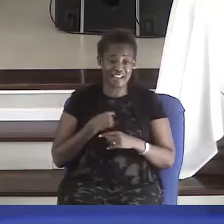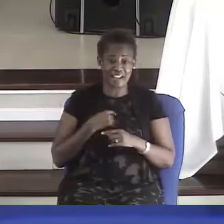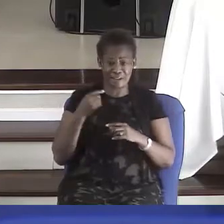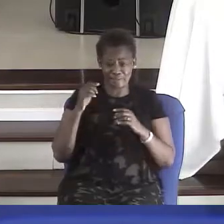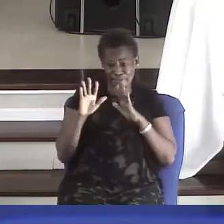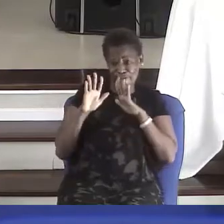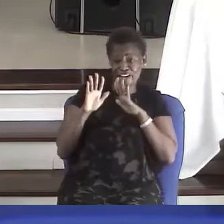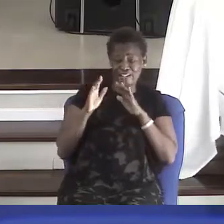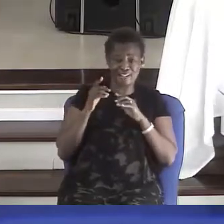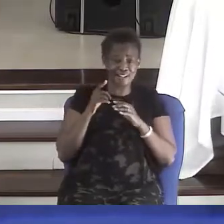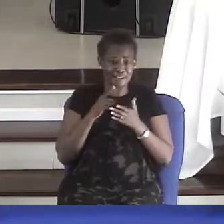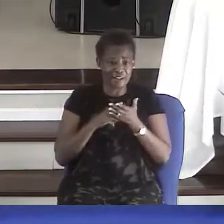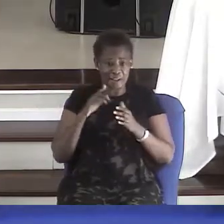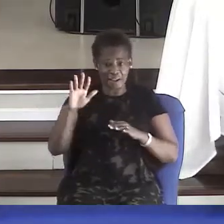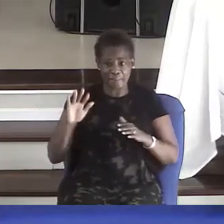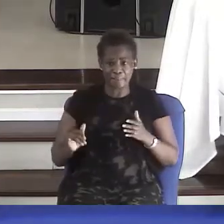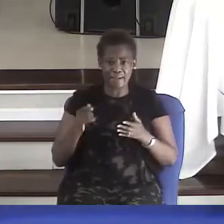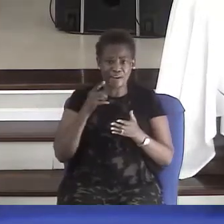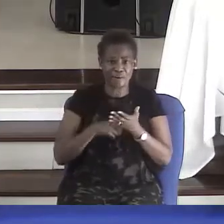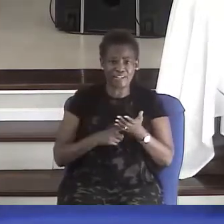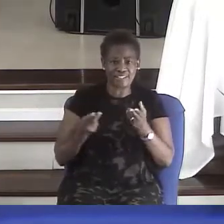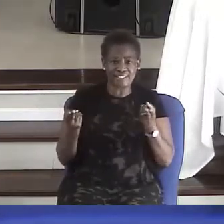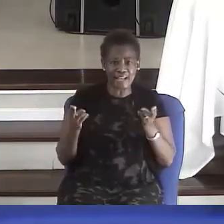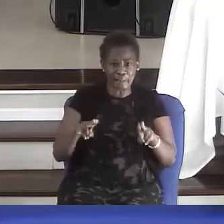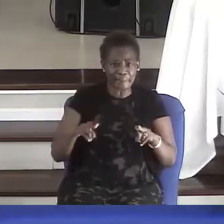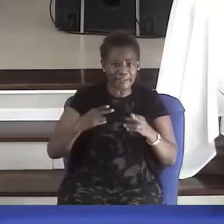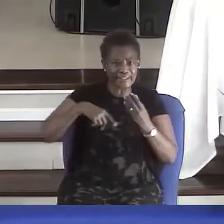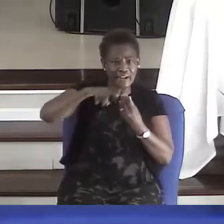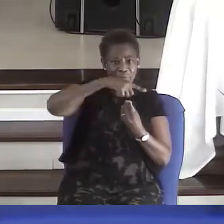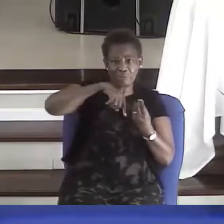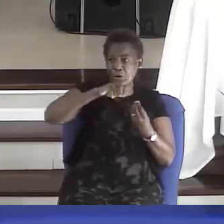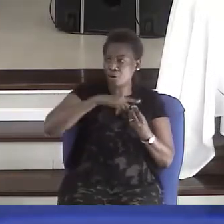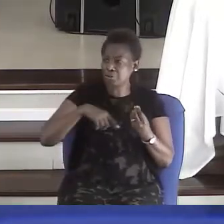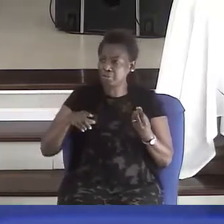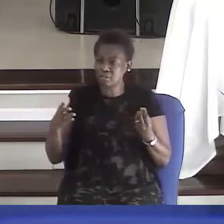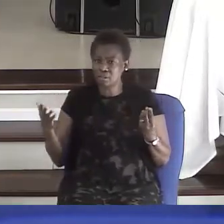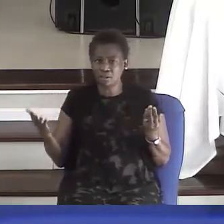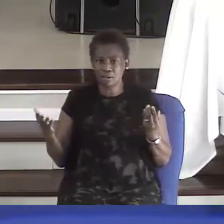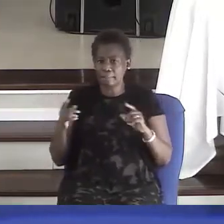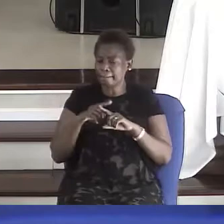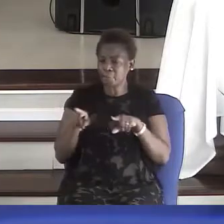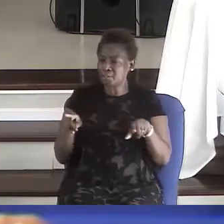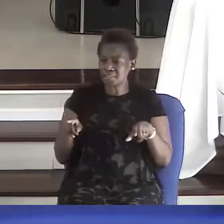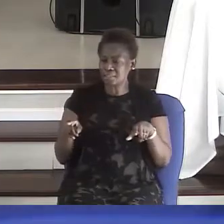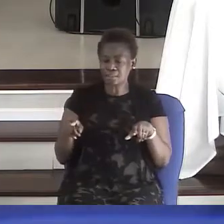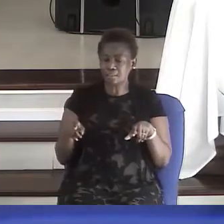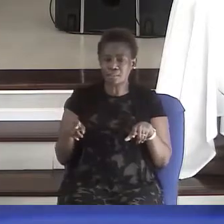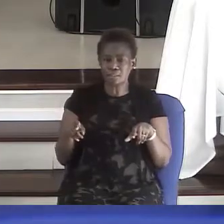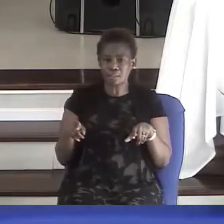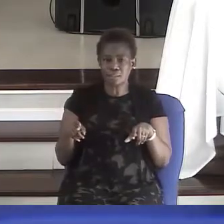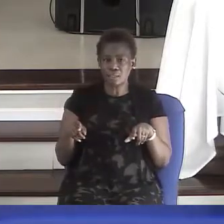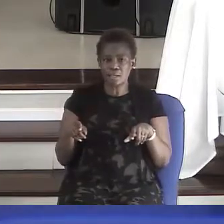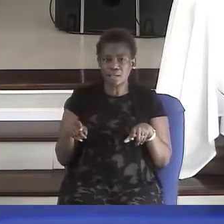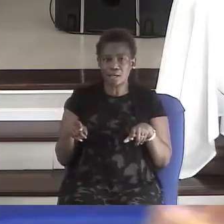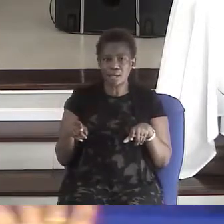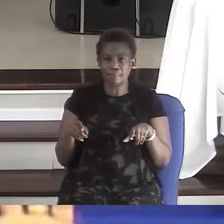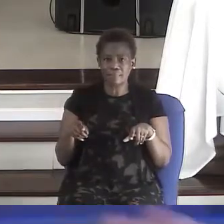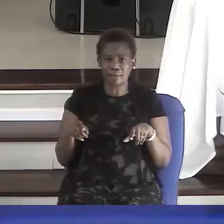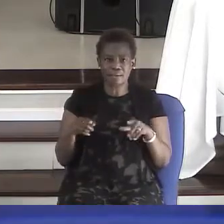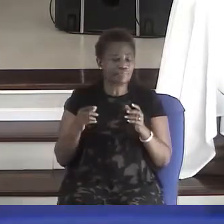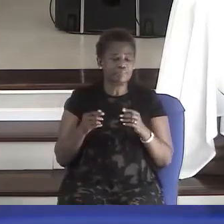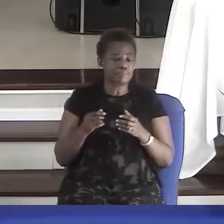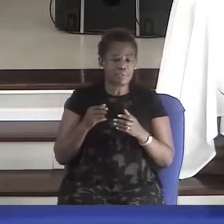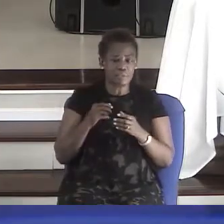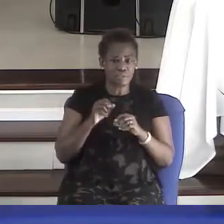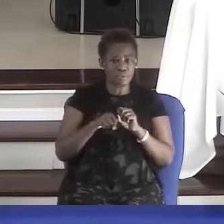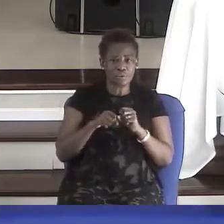we understand something hits our side of the woods, and then it's all over the world, the